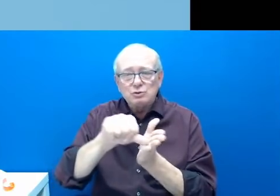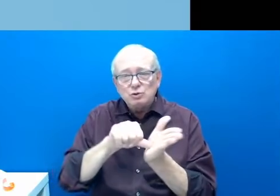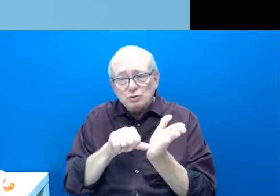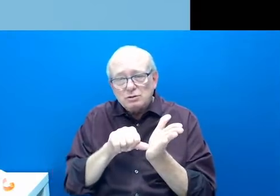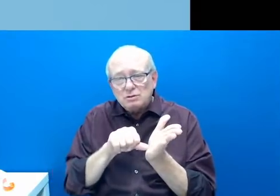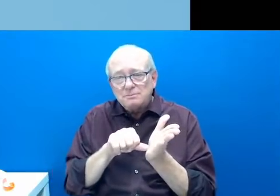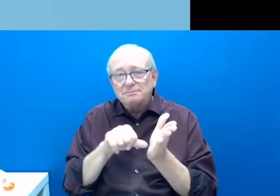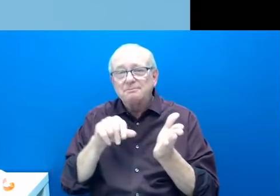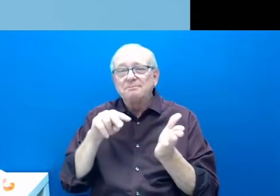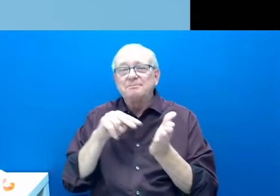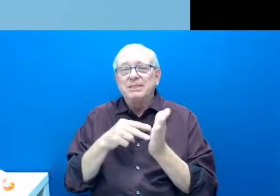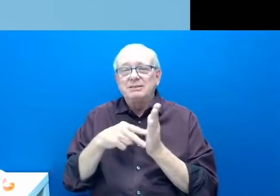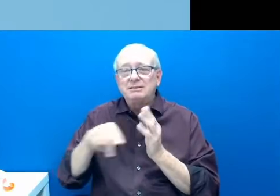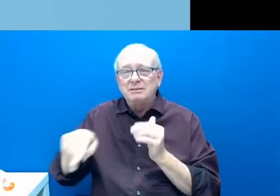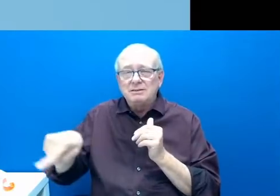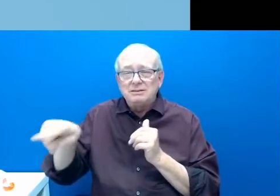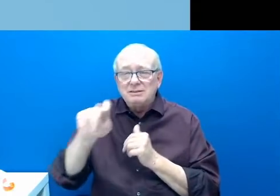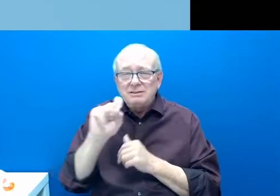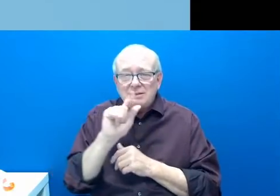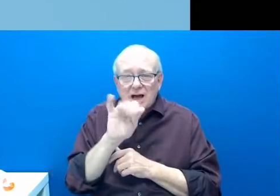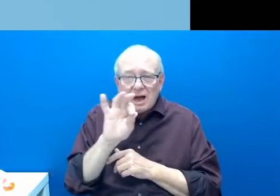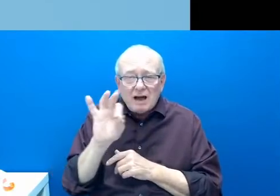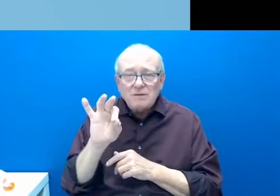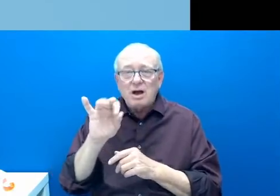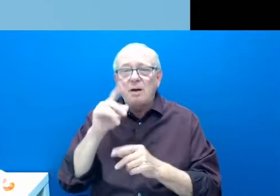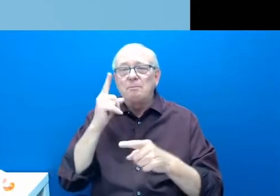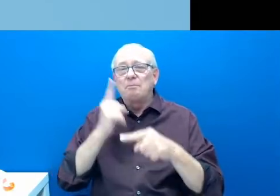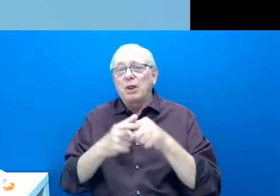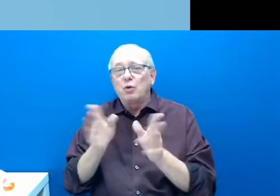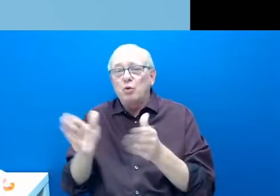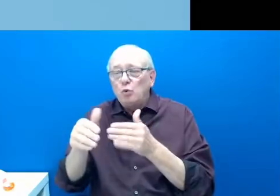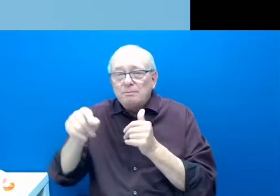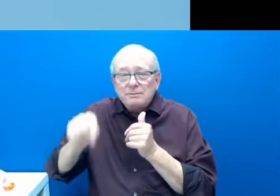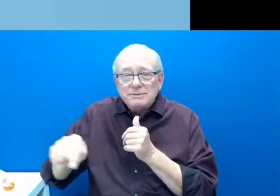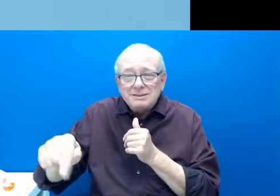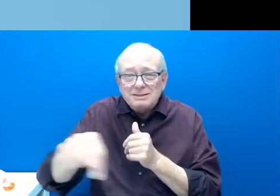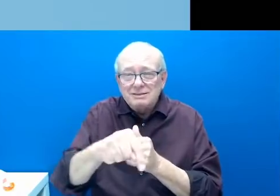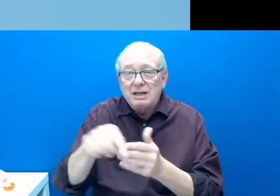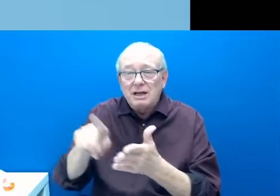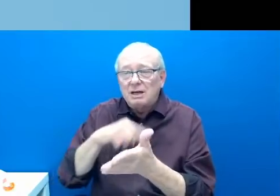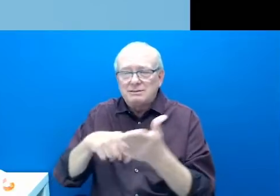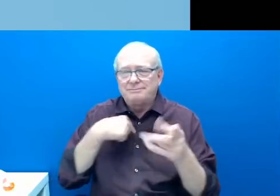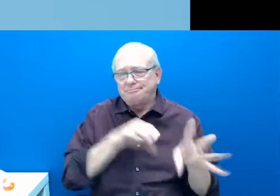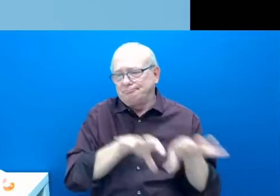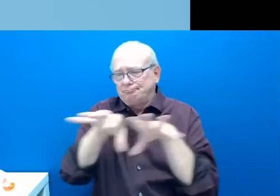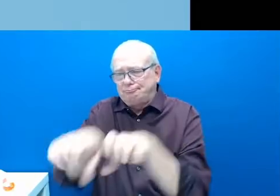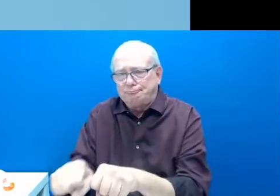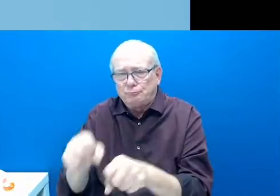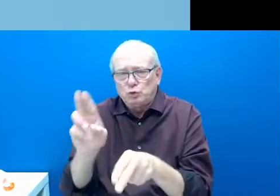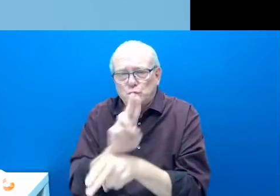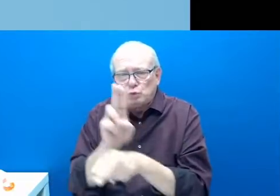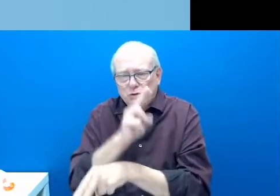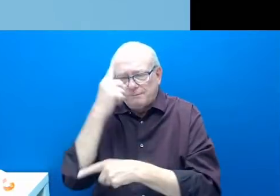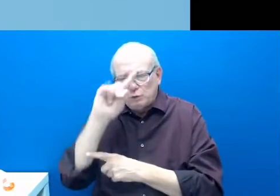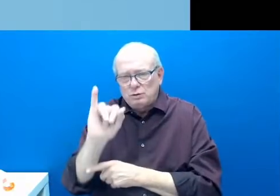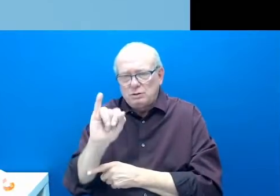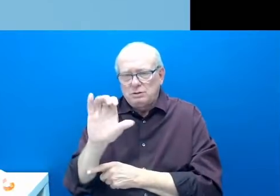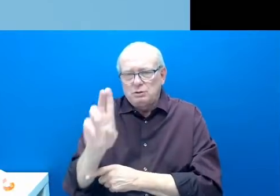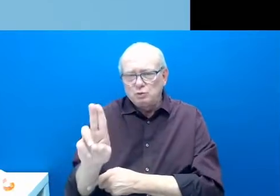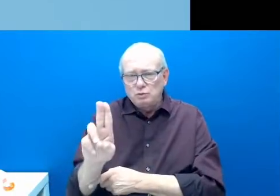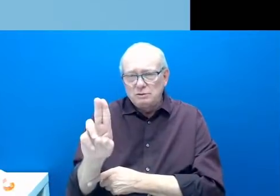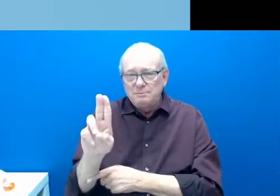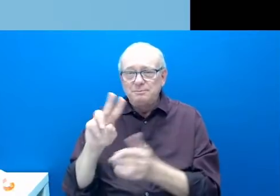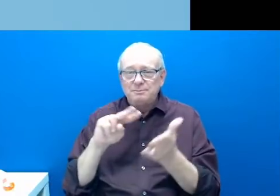up staffing and space from the canceled OR. So the OR nurses, the